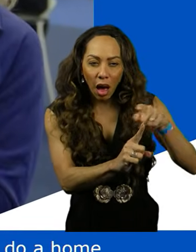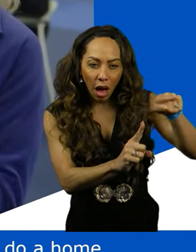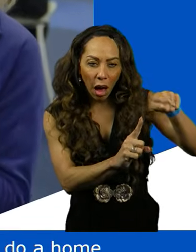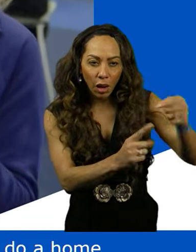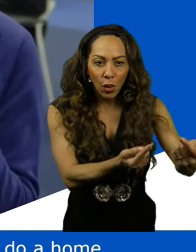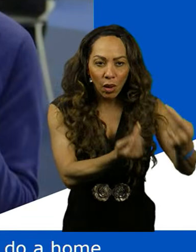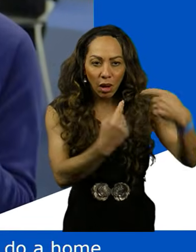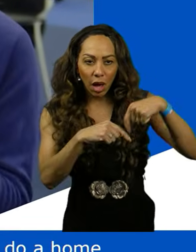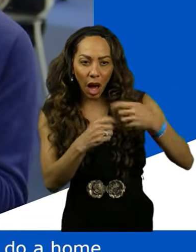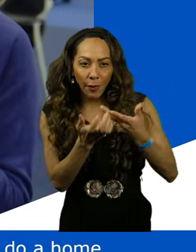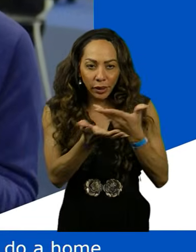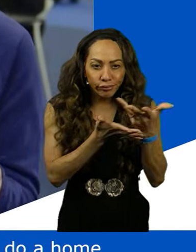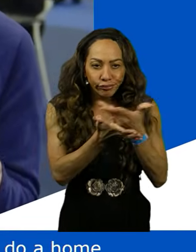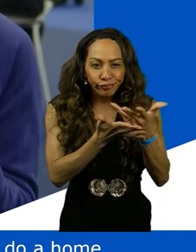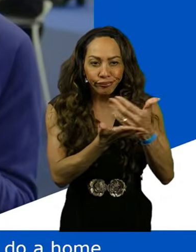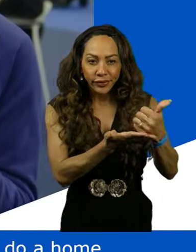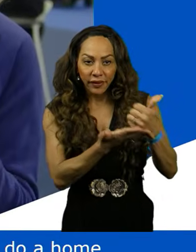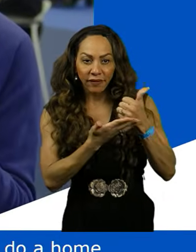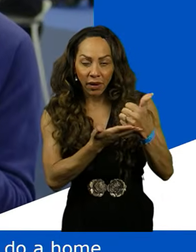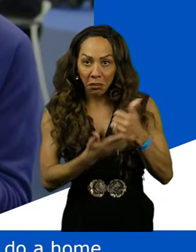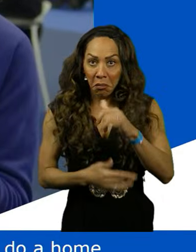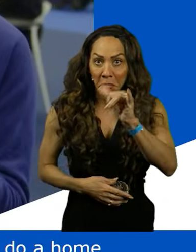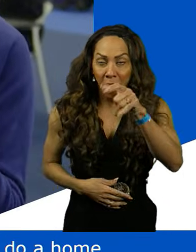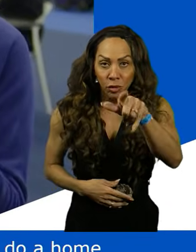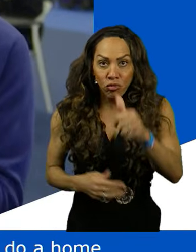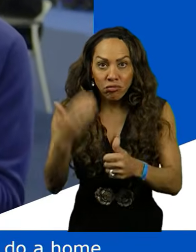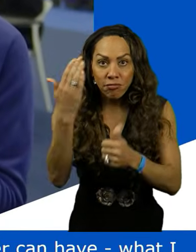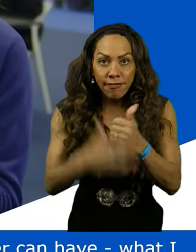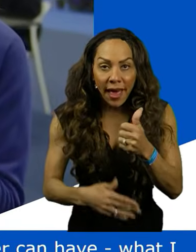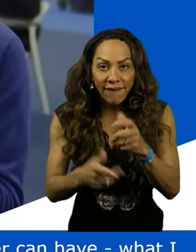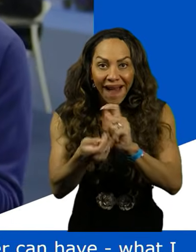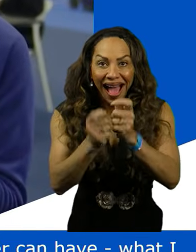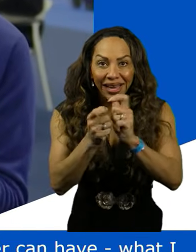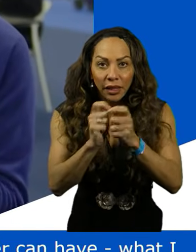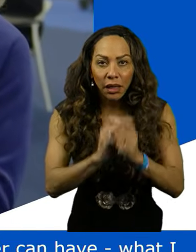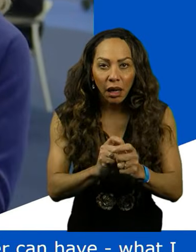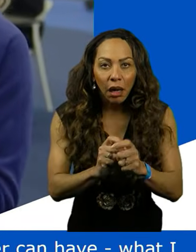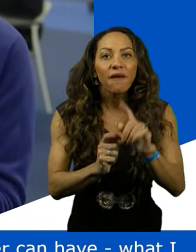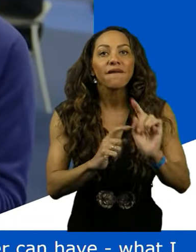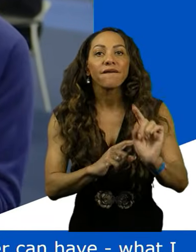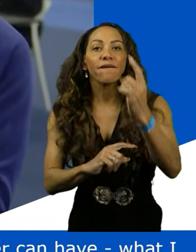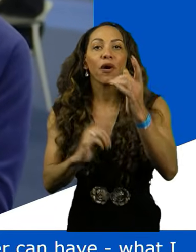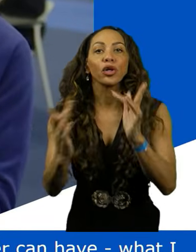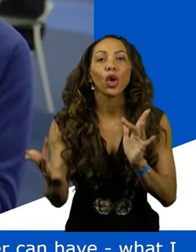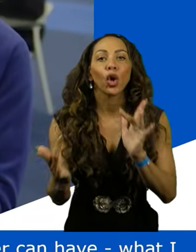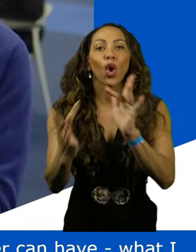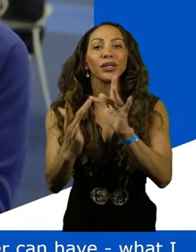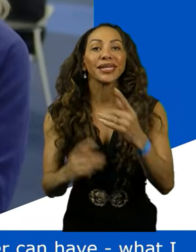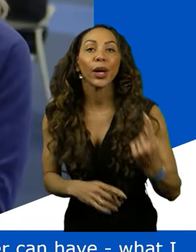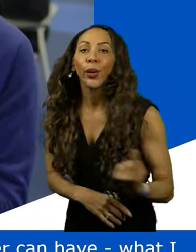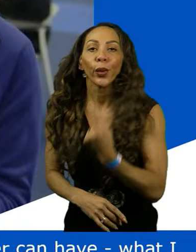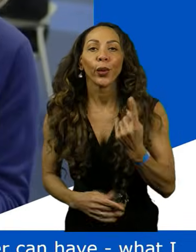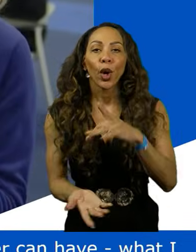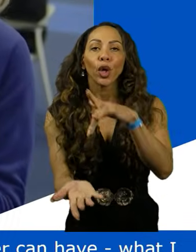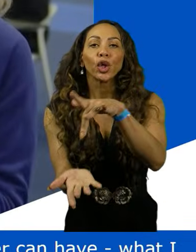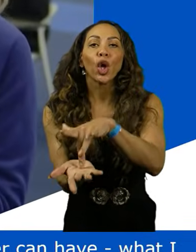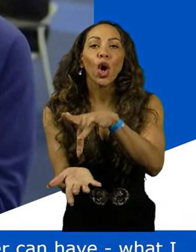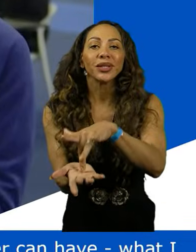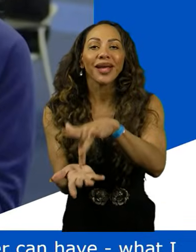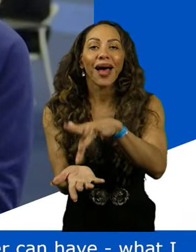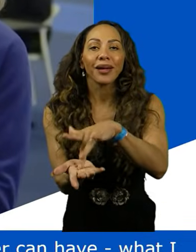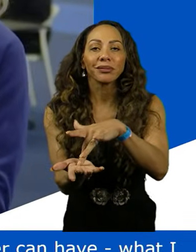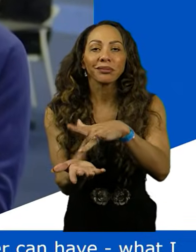I mean, what I would also say as well, if you've never had adaptations before, please reach out to the contact centre because what we can get sorted for you is called a MAC